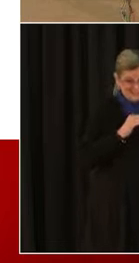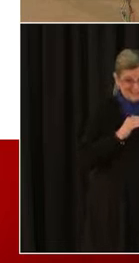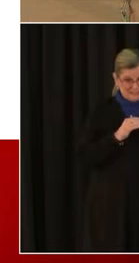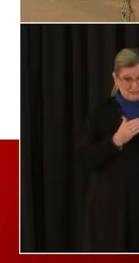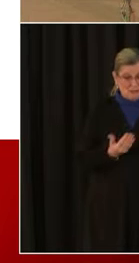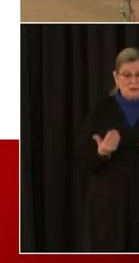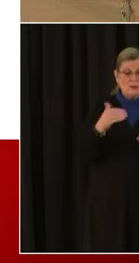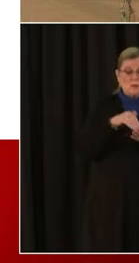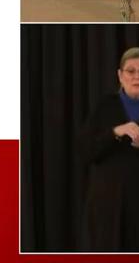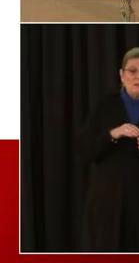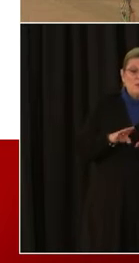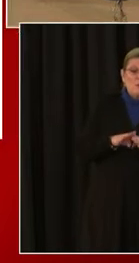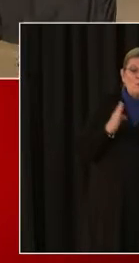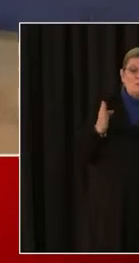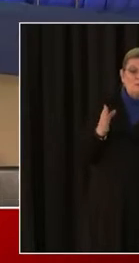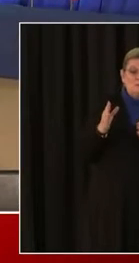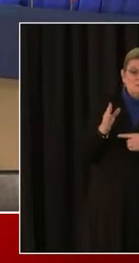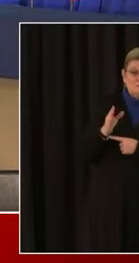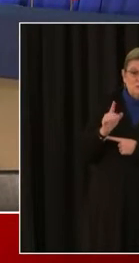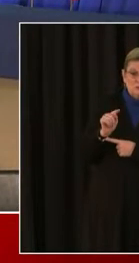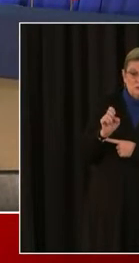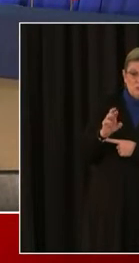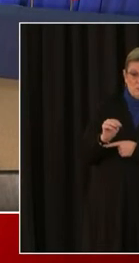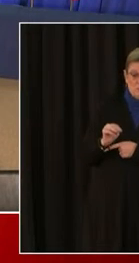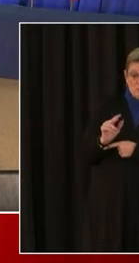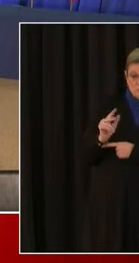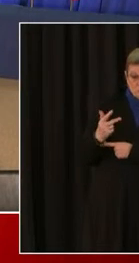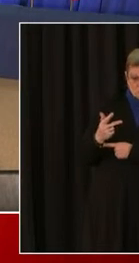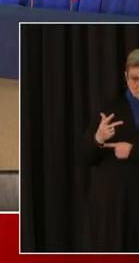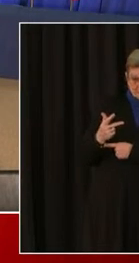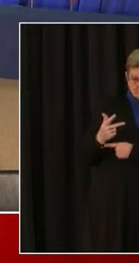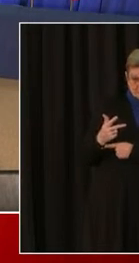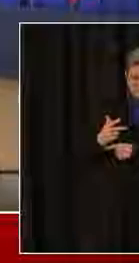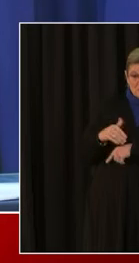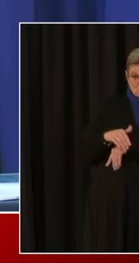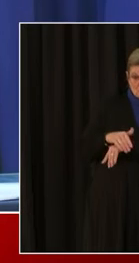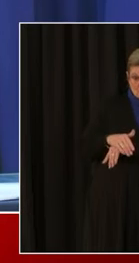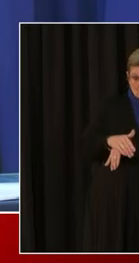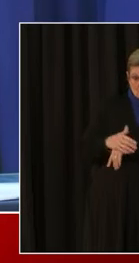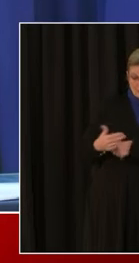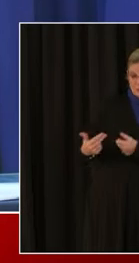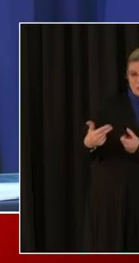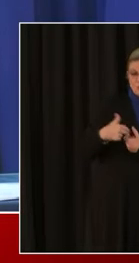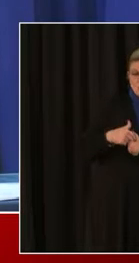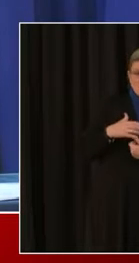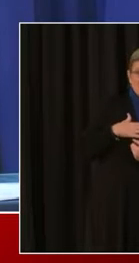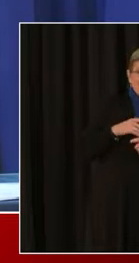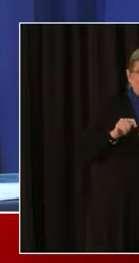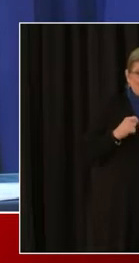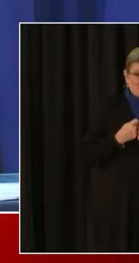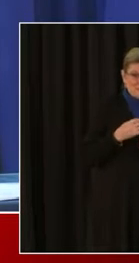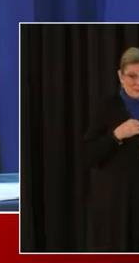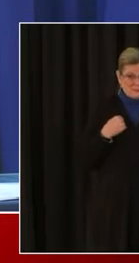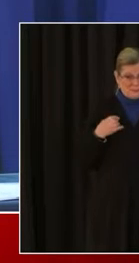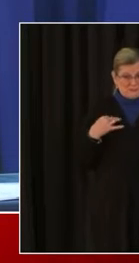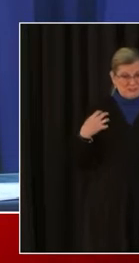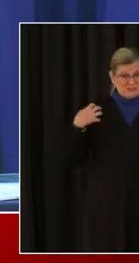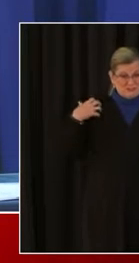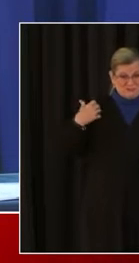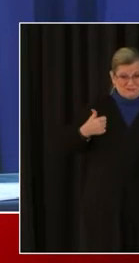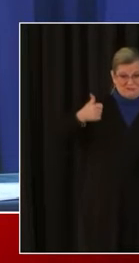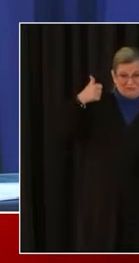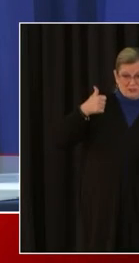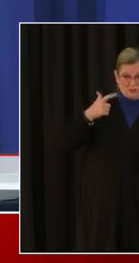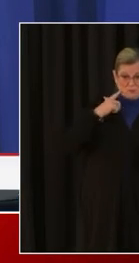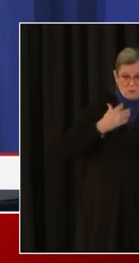for Term 3. Tonight, I am joined by our team members. Our Chief of Operations,